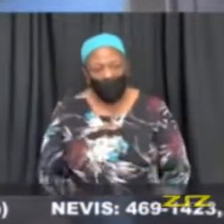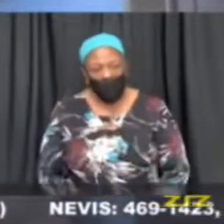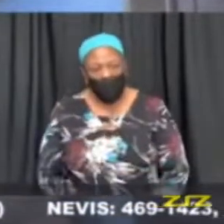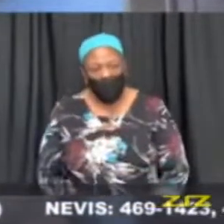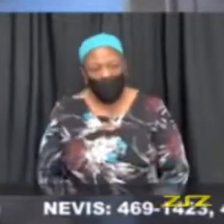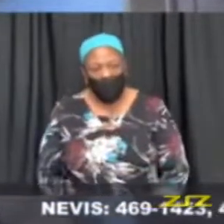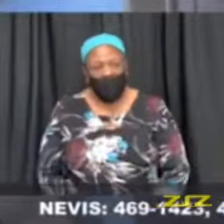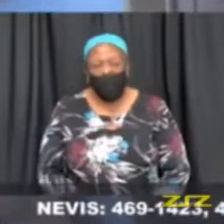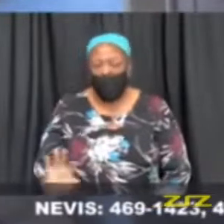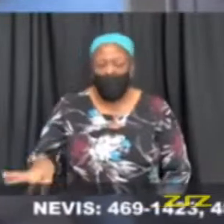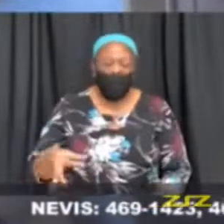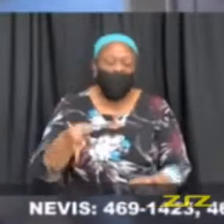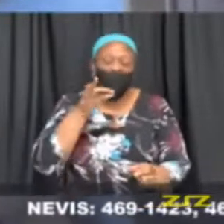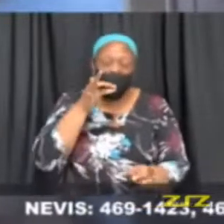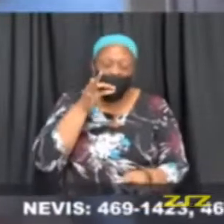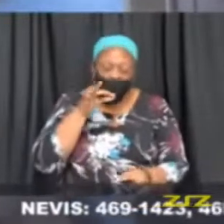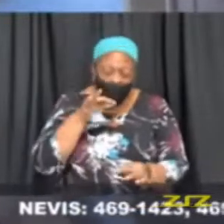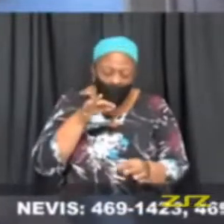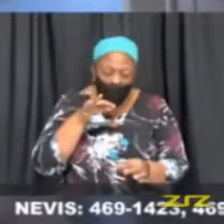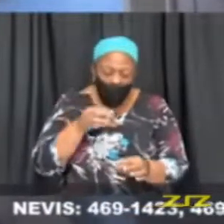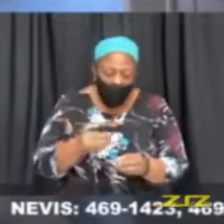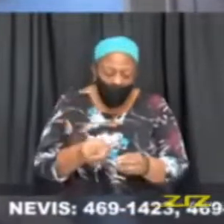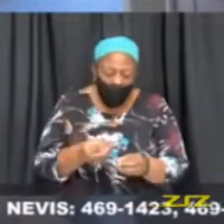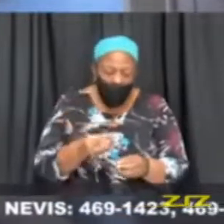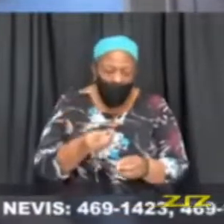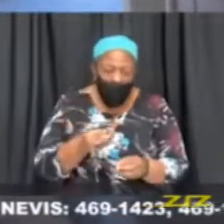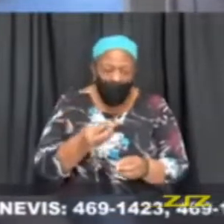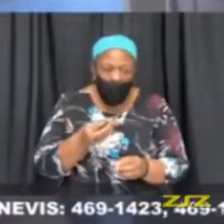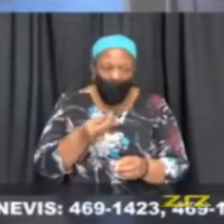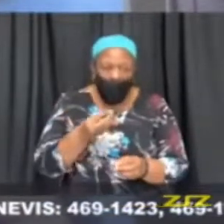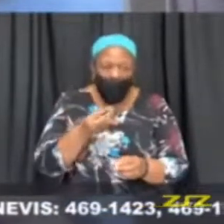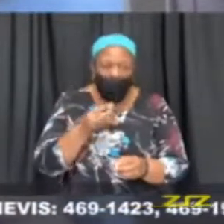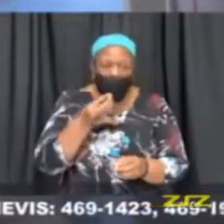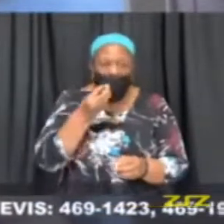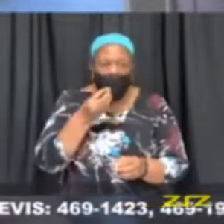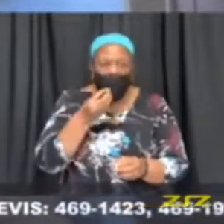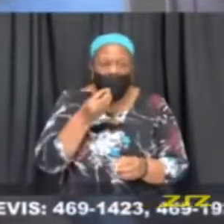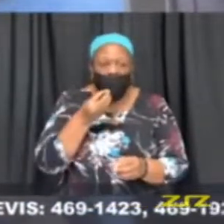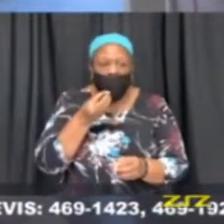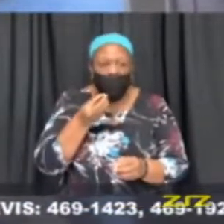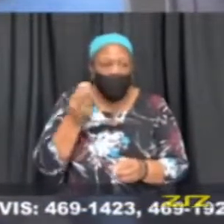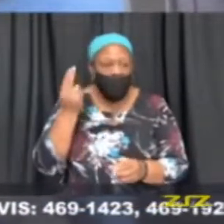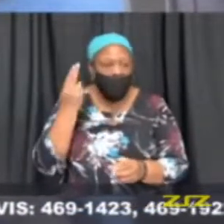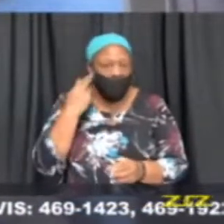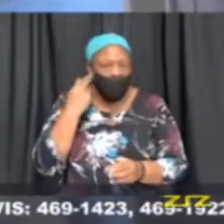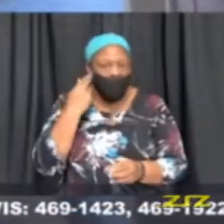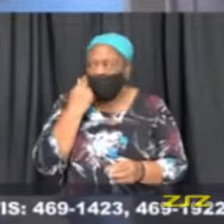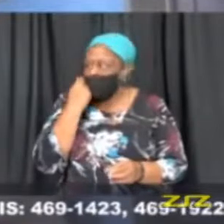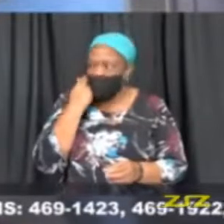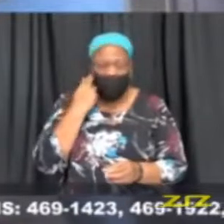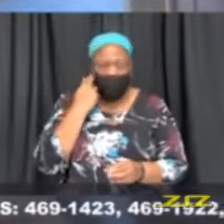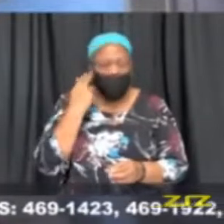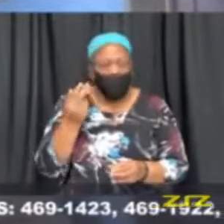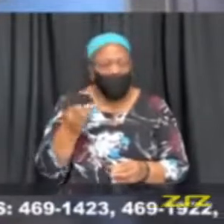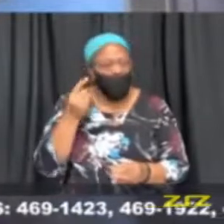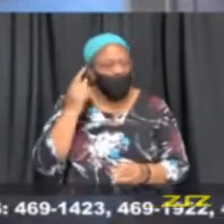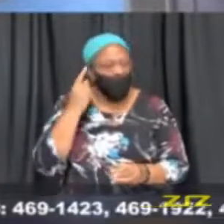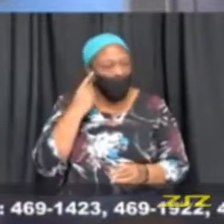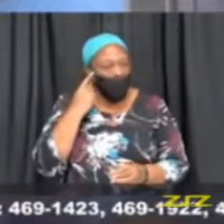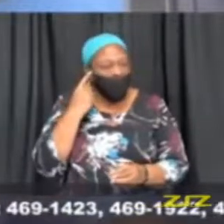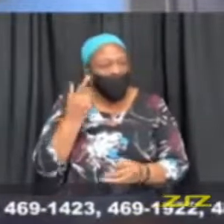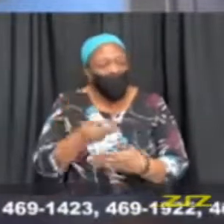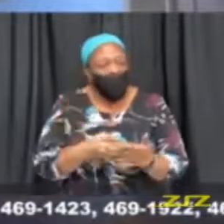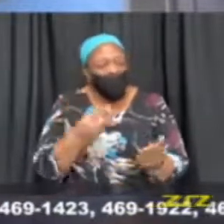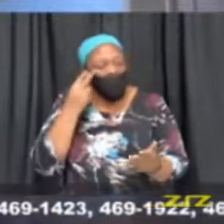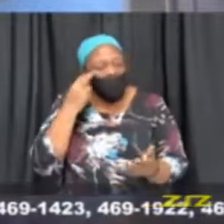liquid, whatever you're drinking, makes when it contacts the sides of the straw, that generates a signal, and that's similar to what we